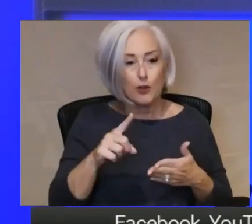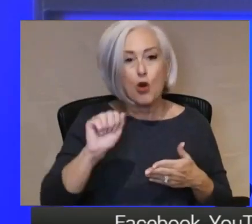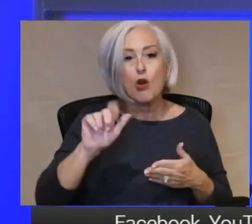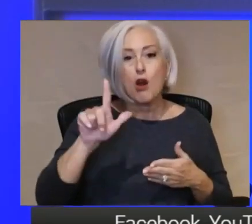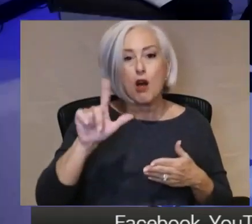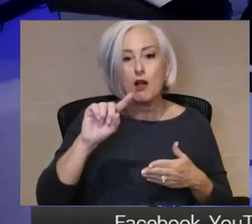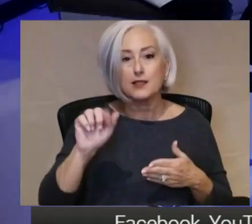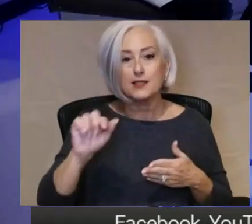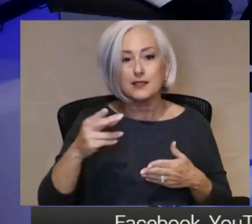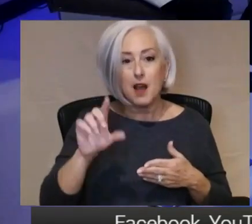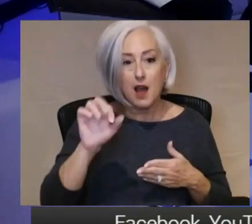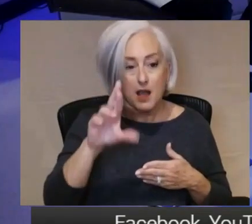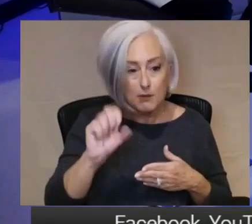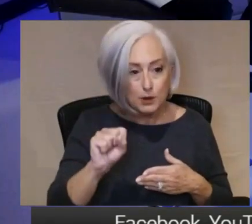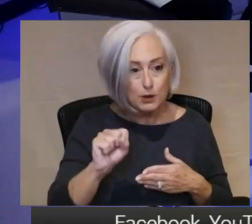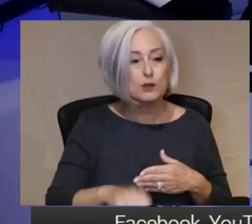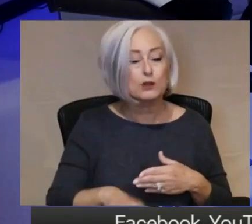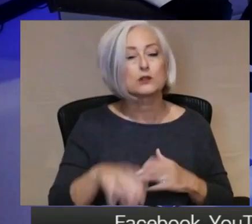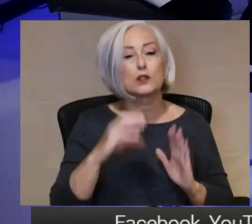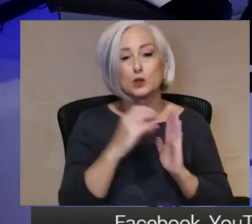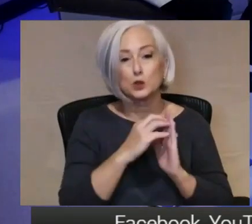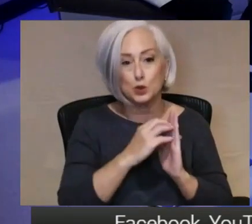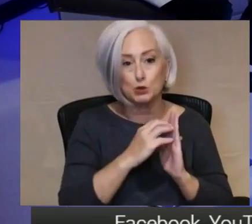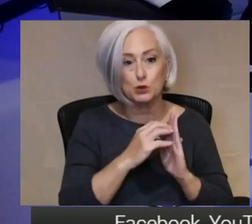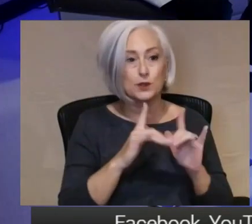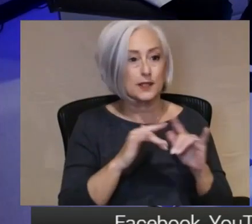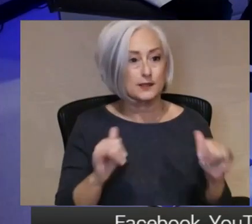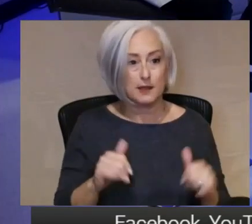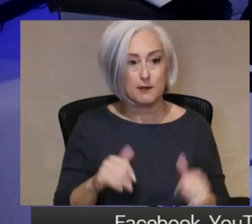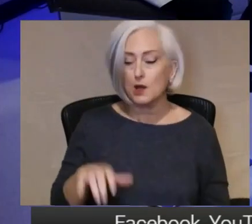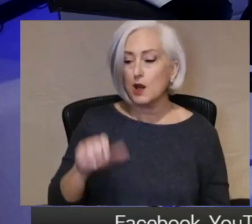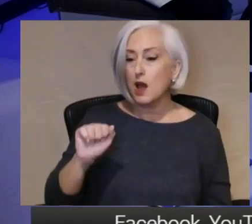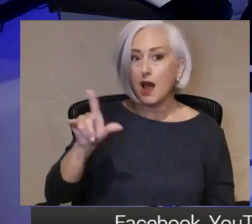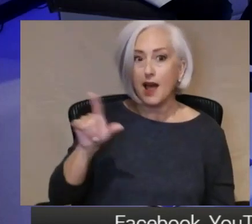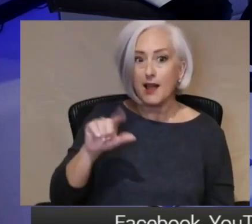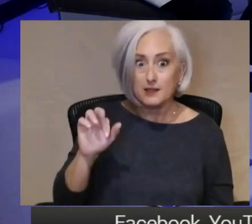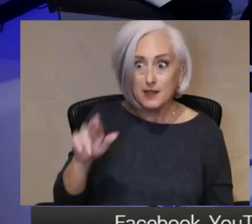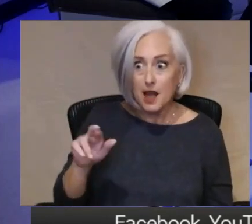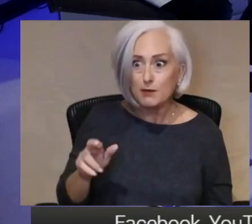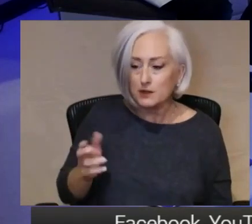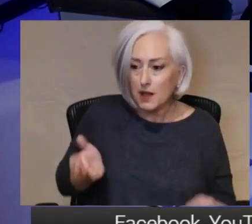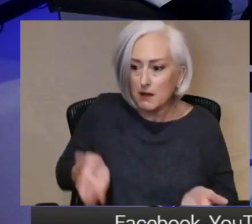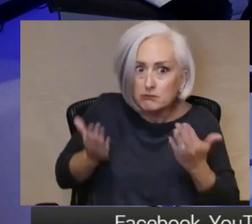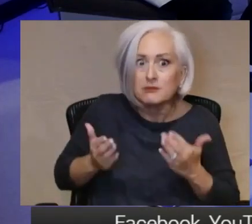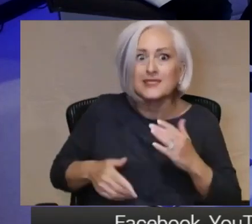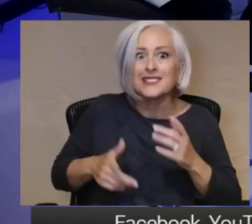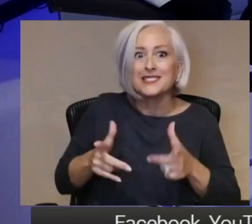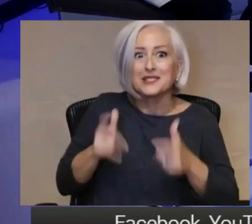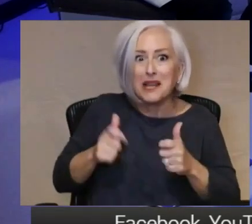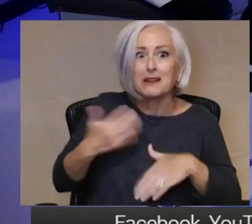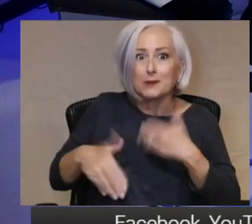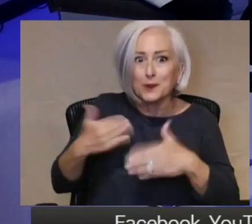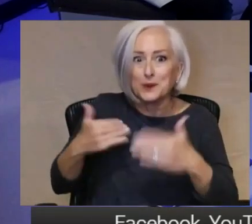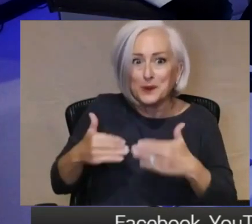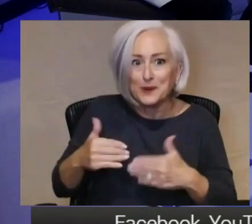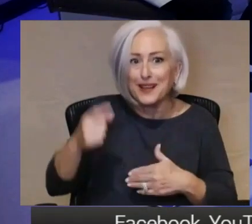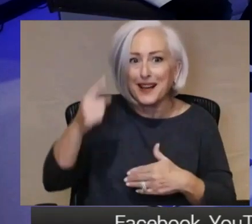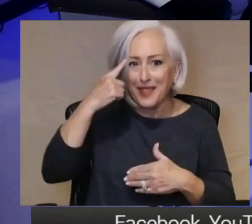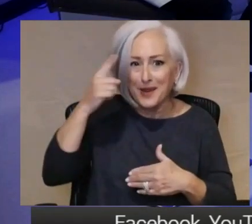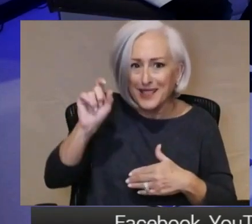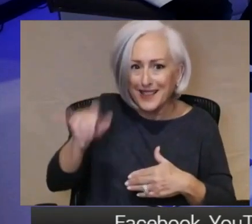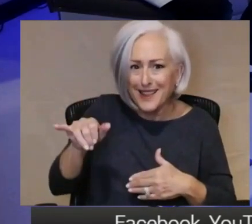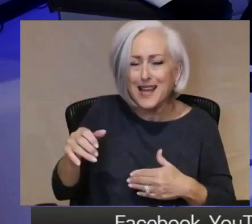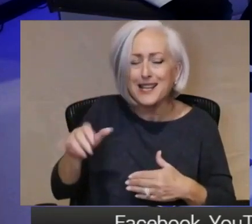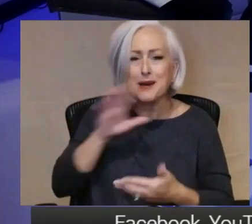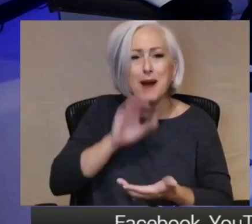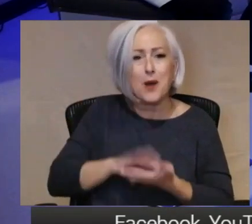that. Let's get that Alzheimer's disease thing really revved up, because I'm sure that my wife thinks, I think you're getting a little bit of it. Okay, so